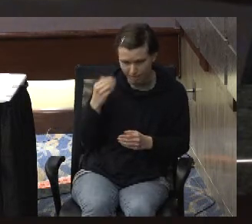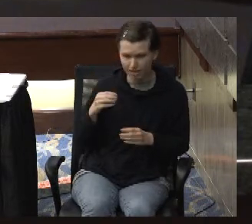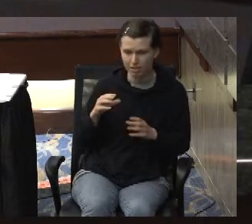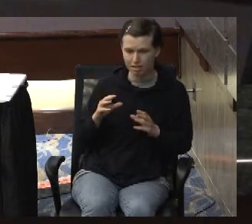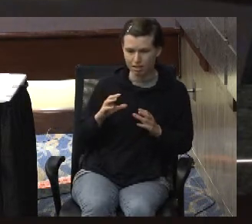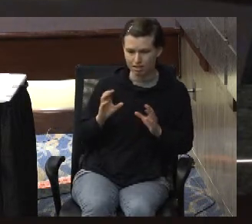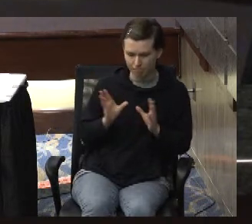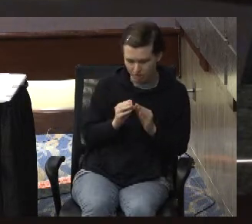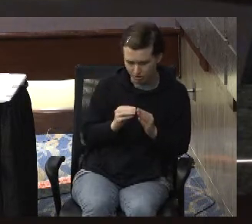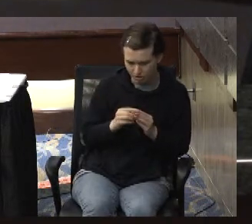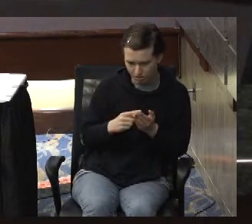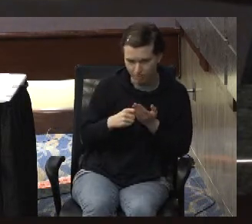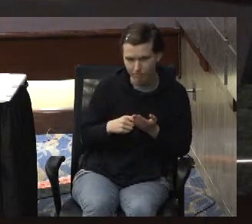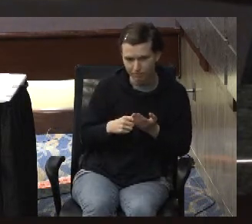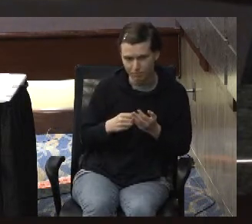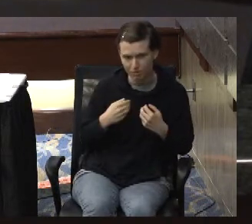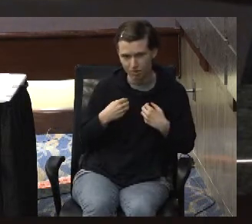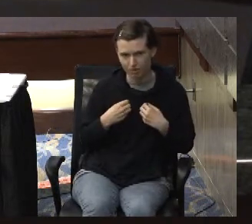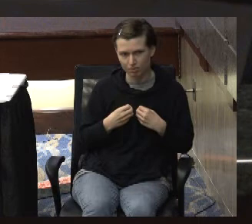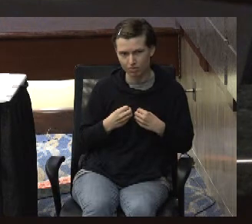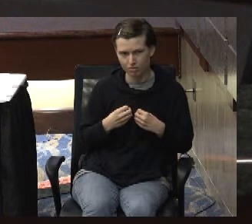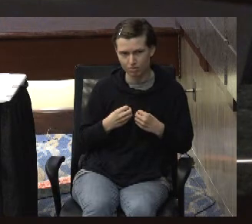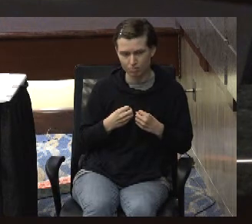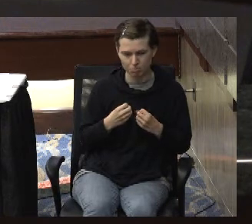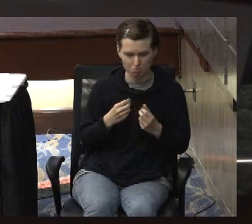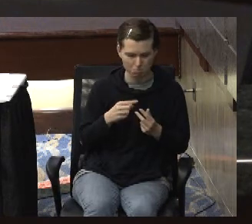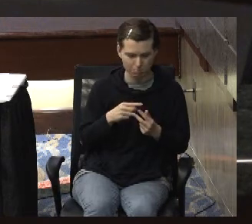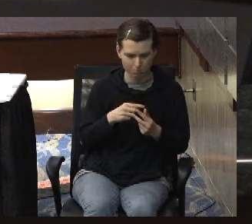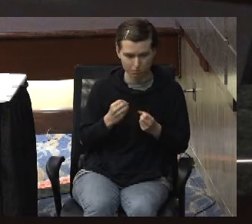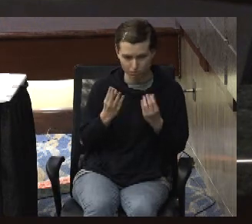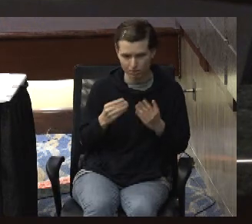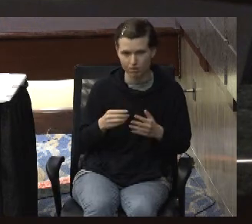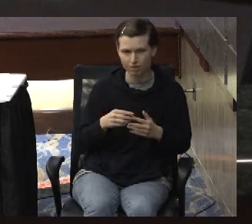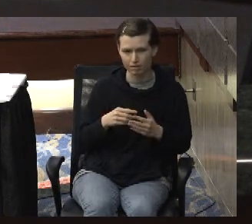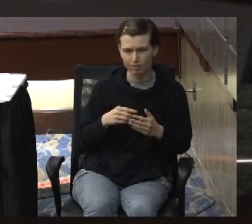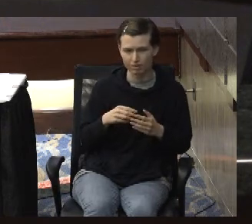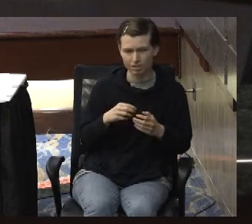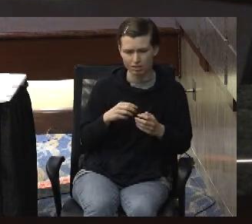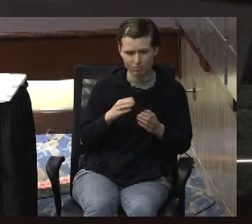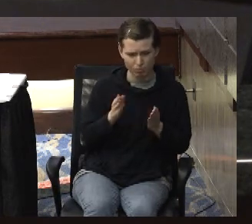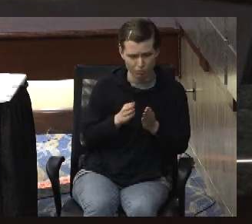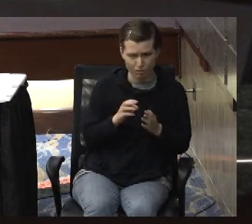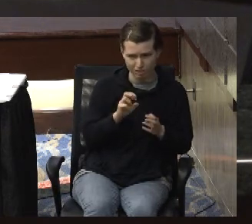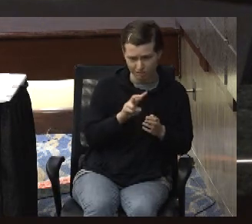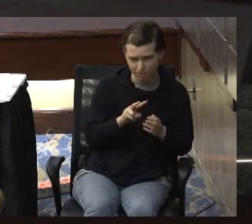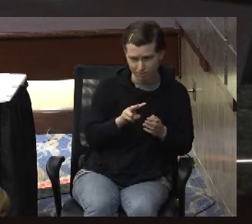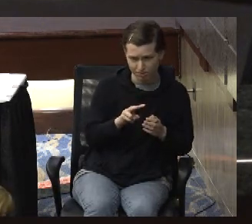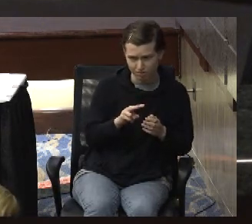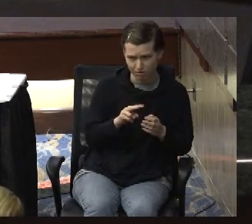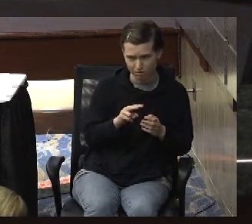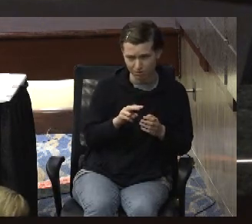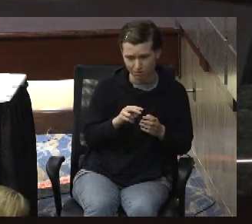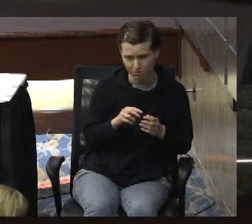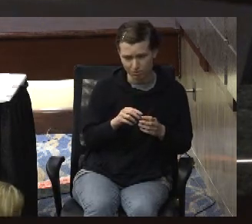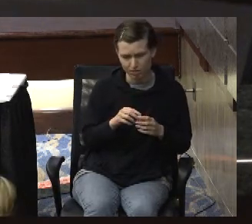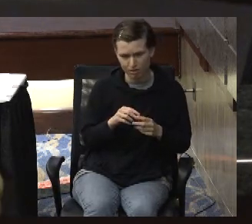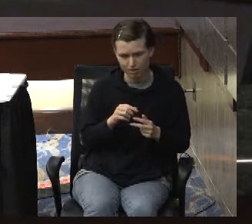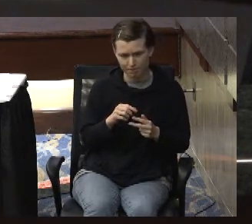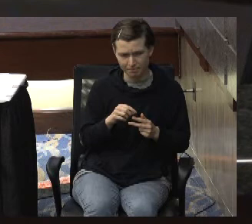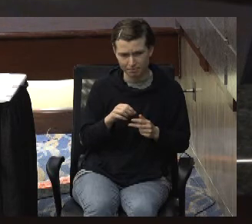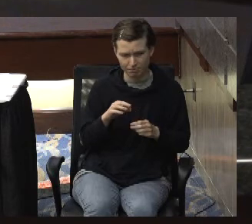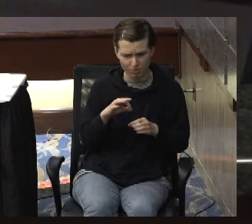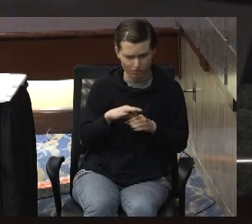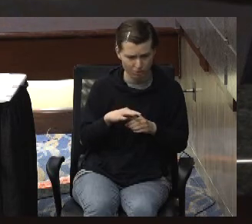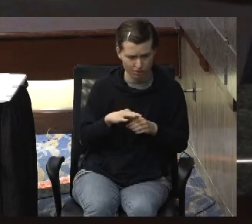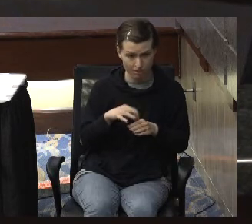electric vehicle conversations come before council in the 8 months that I've been here, and I've fairly consistently voted no on these items